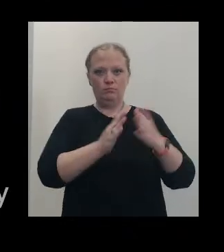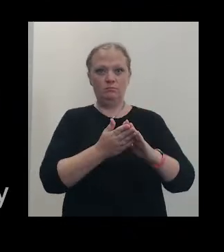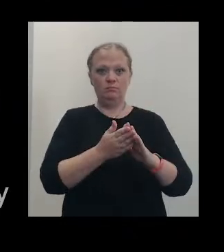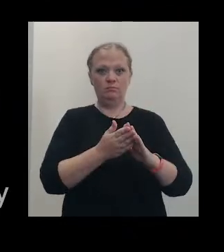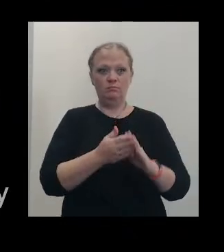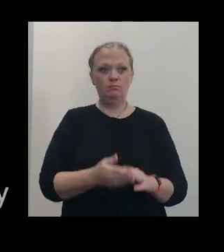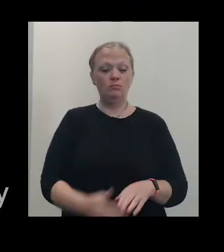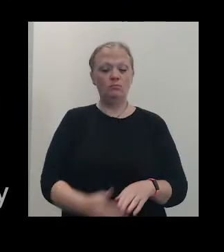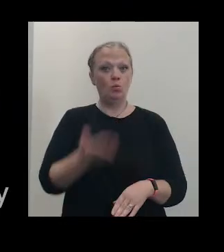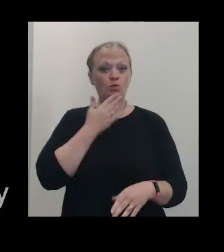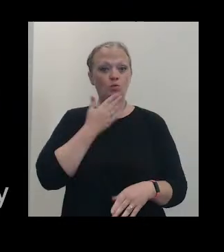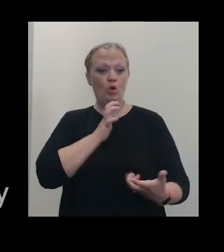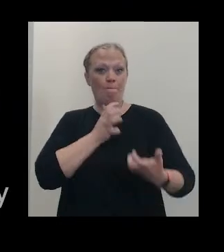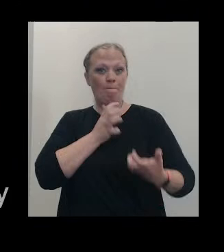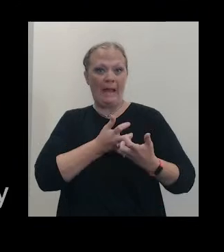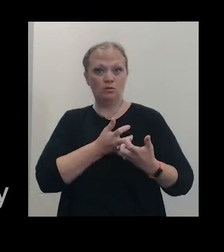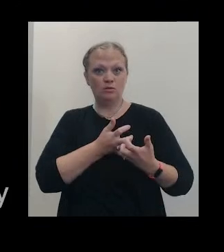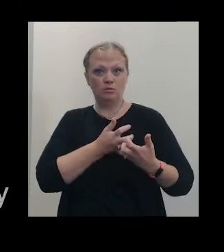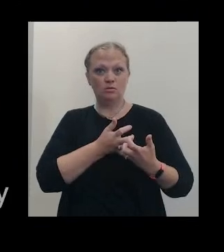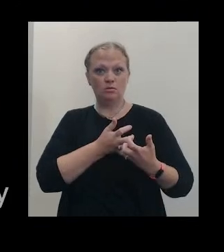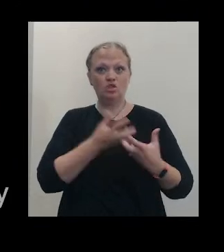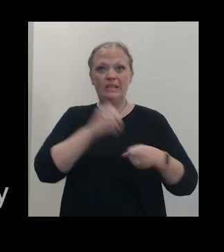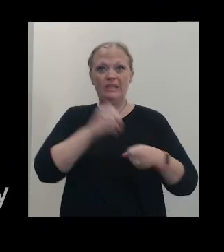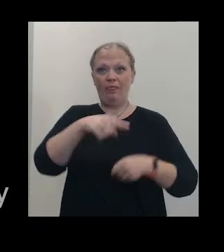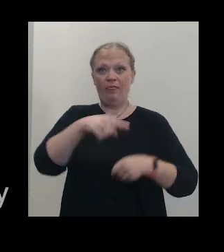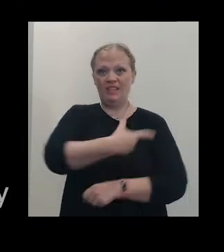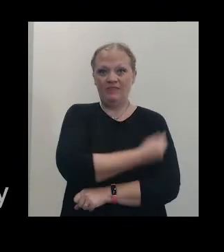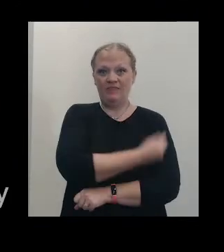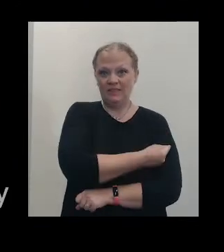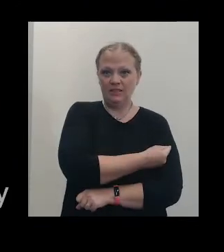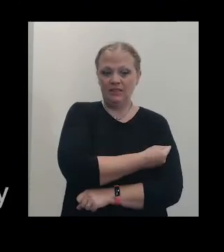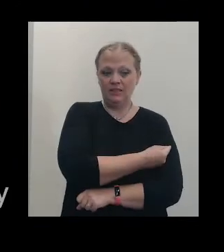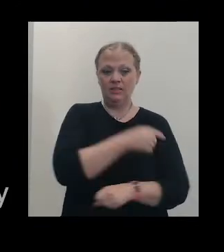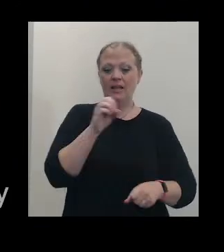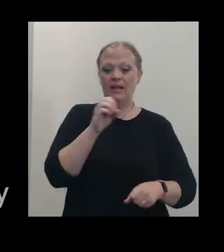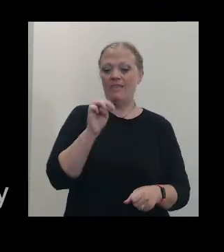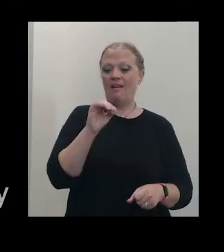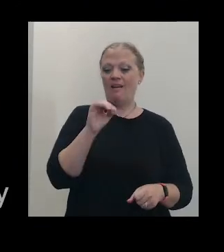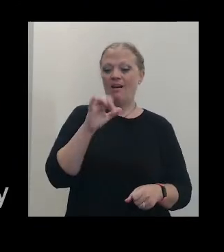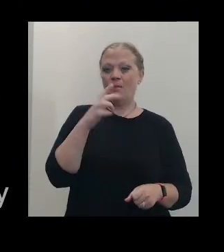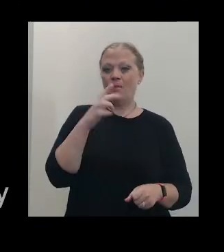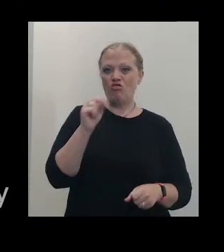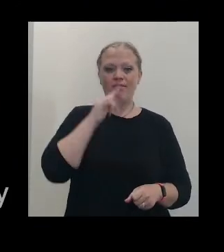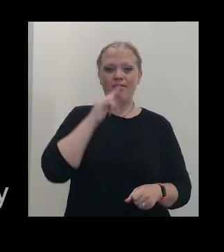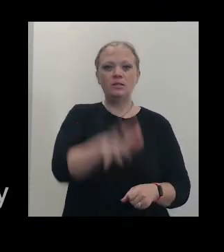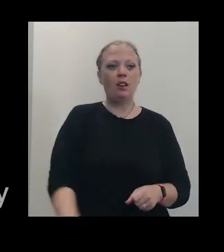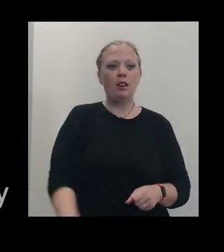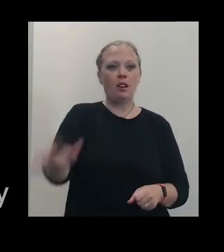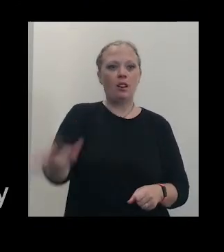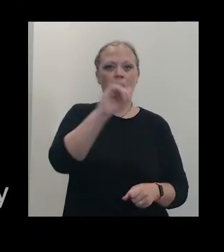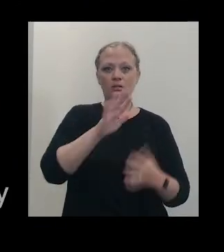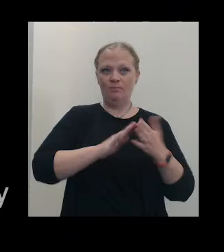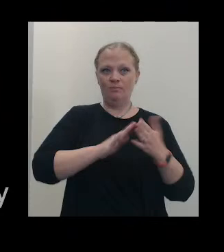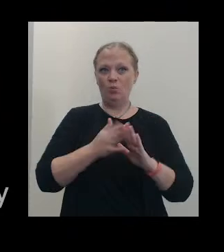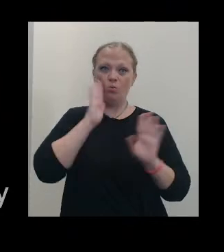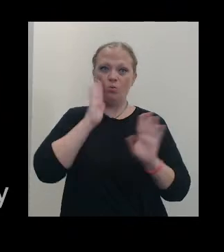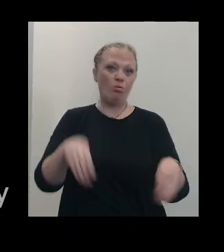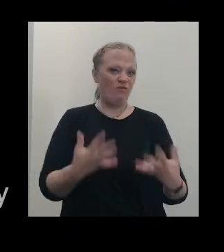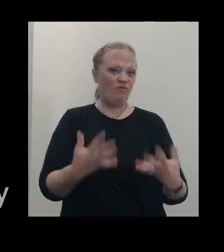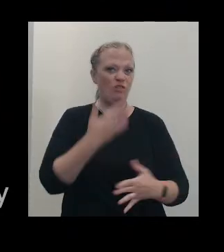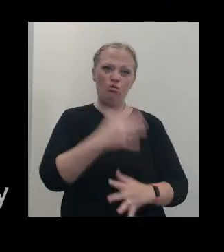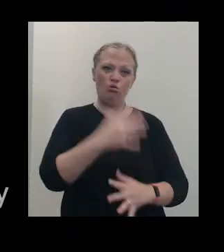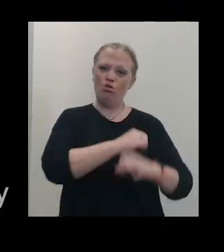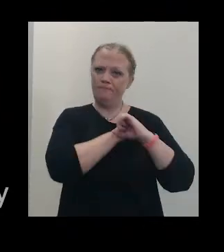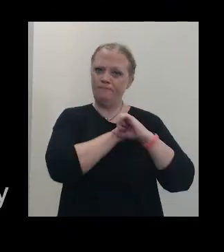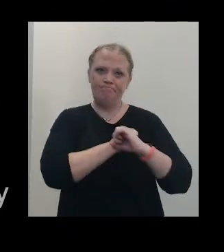with the Omicron strain that is in this vaccine and the Omicron that is circulating in this community. So this will provide you with good